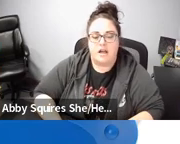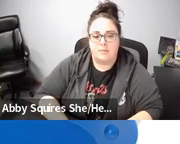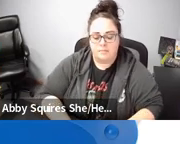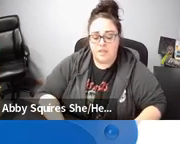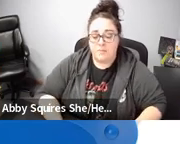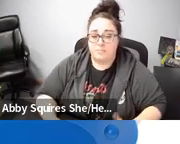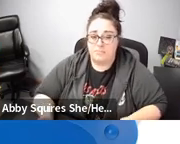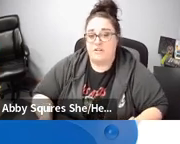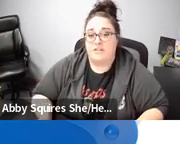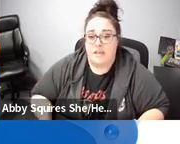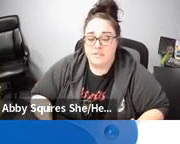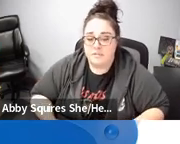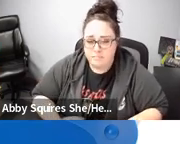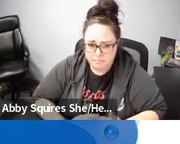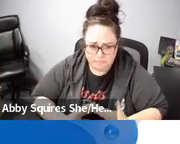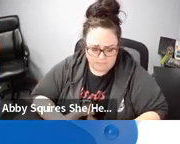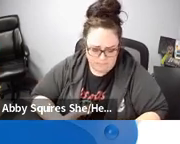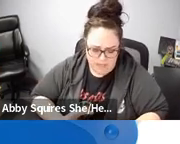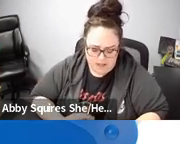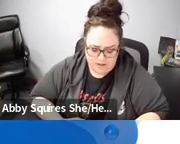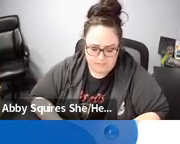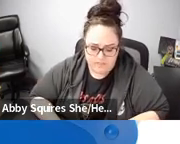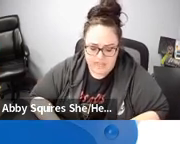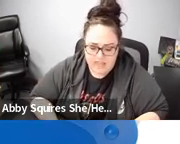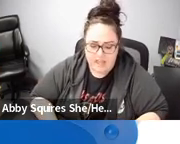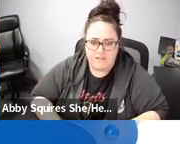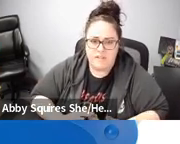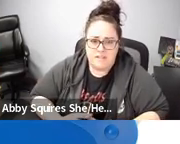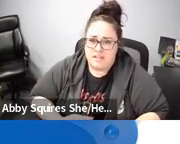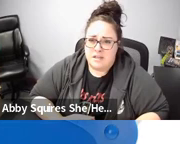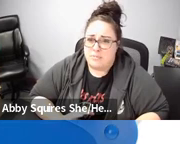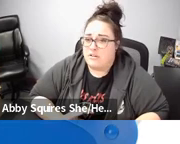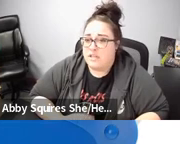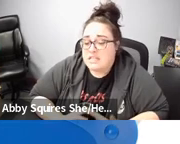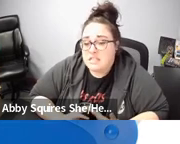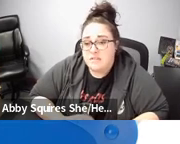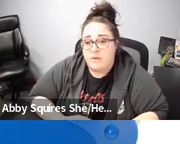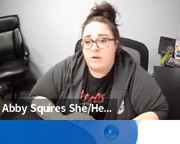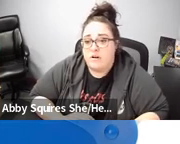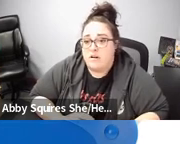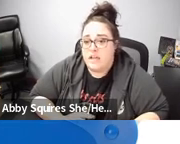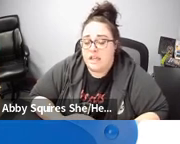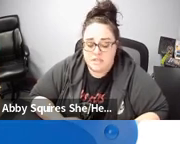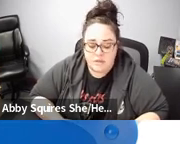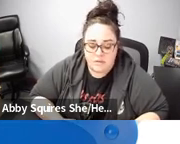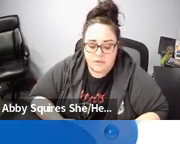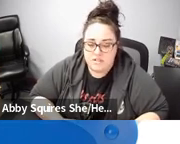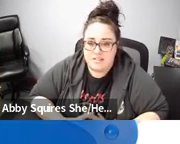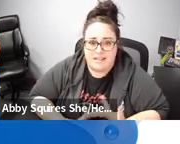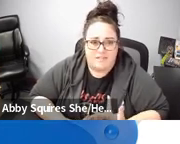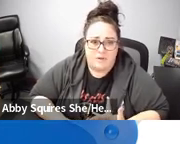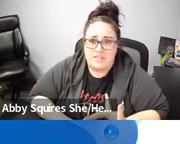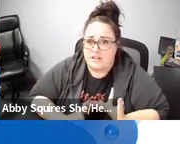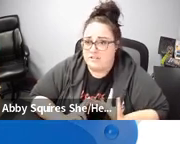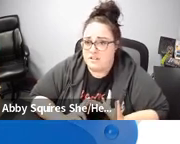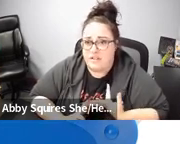of Braille games. They have Braille kits for games that you can purchase,